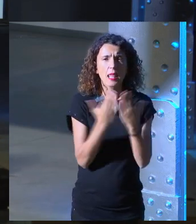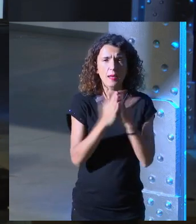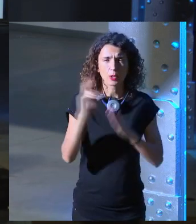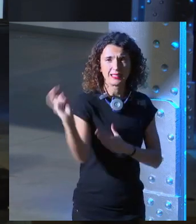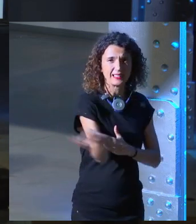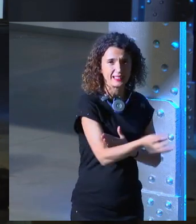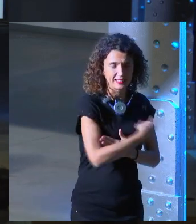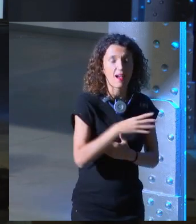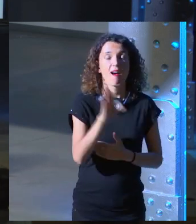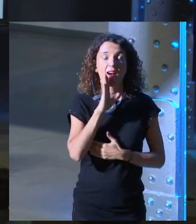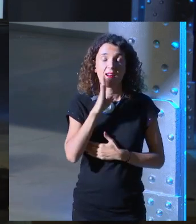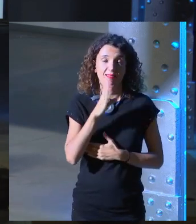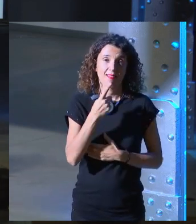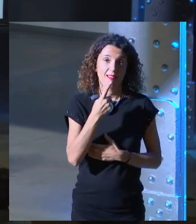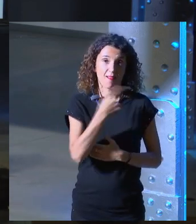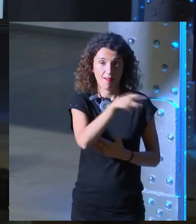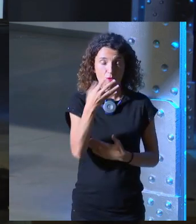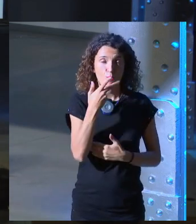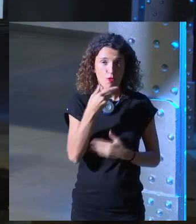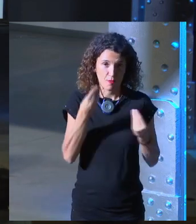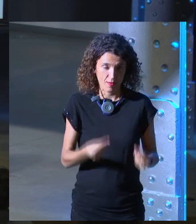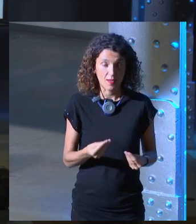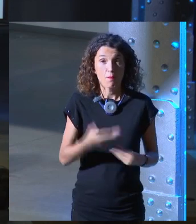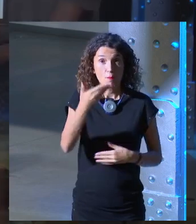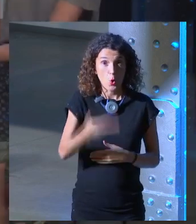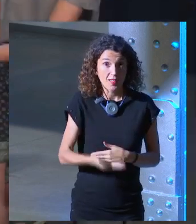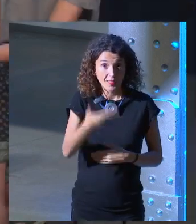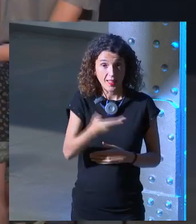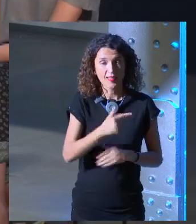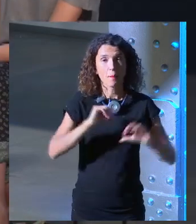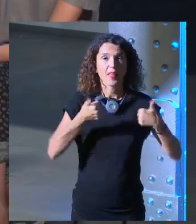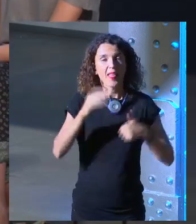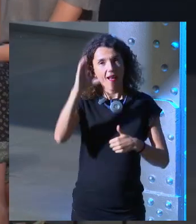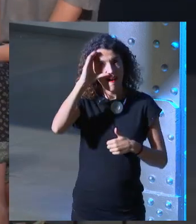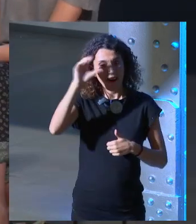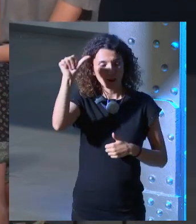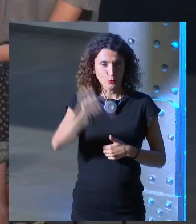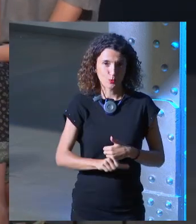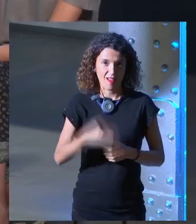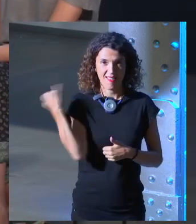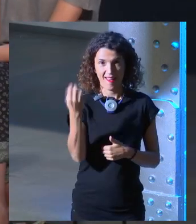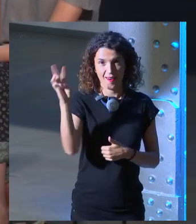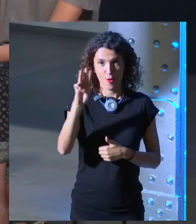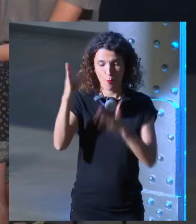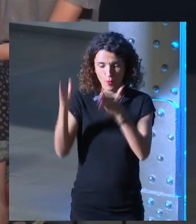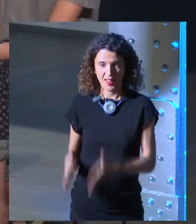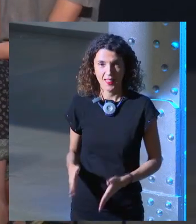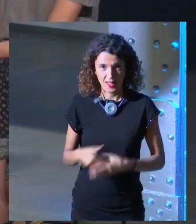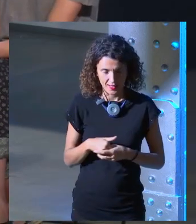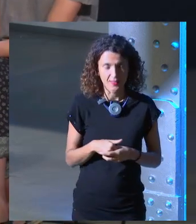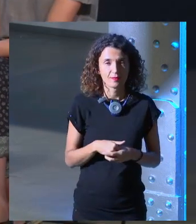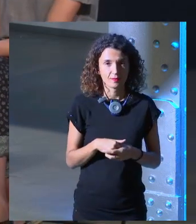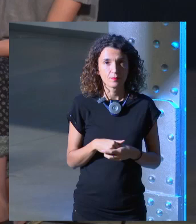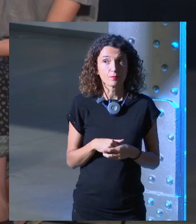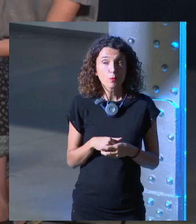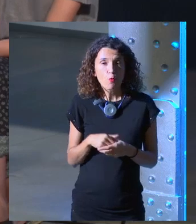Alright, so many books came afterwards, and like she said, you all know about them, and the important thing is about her. The important thing